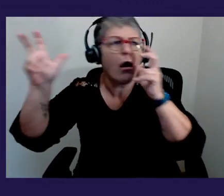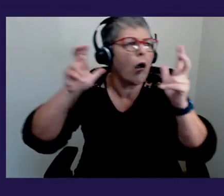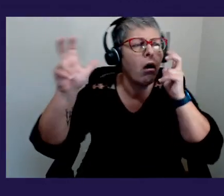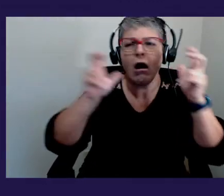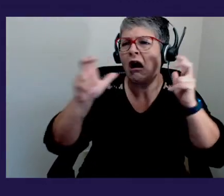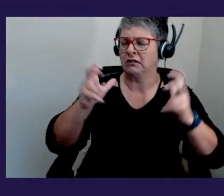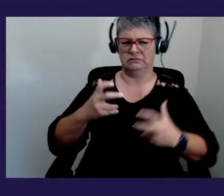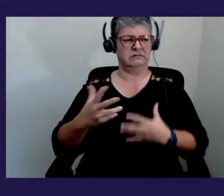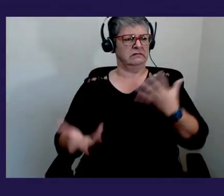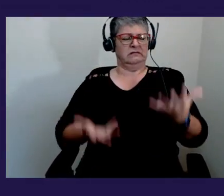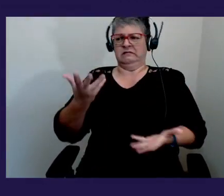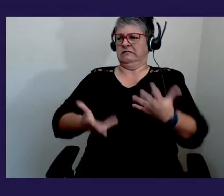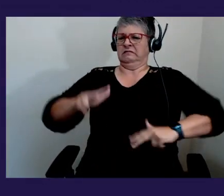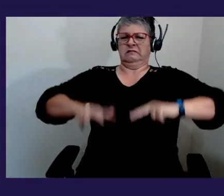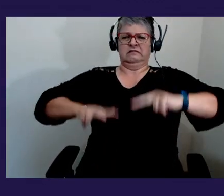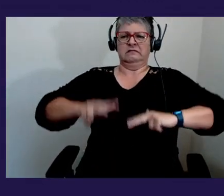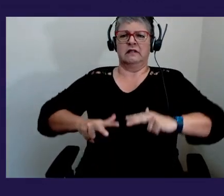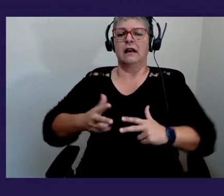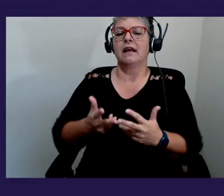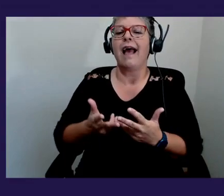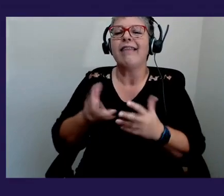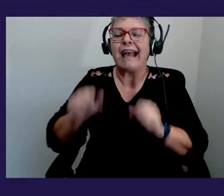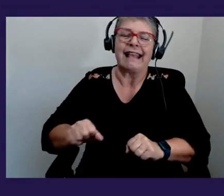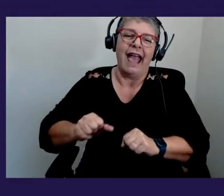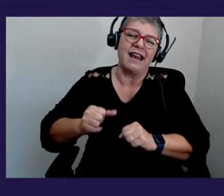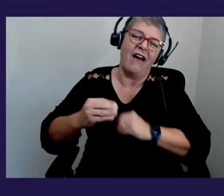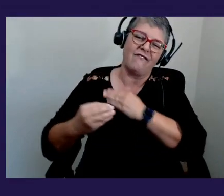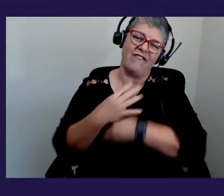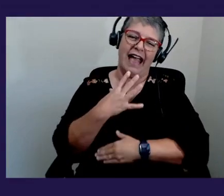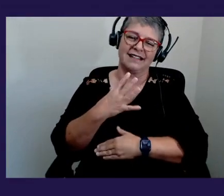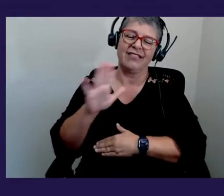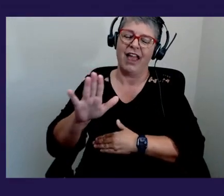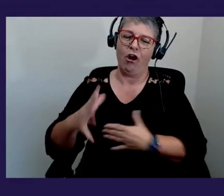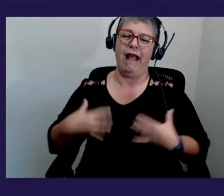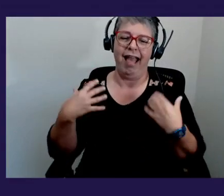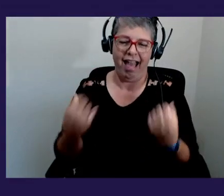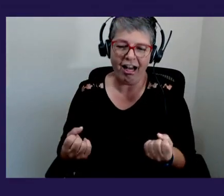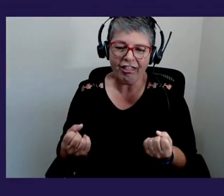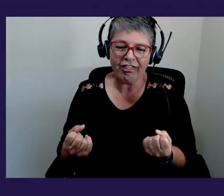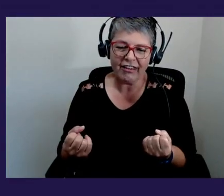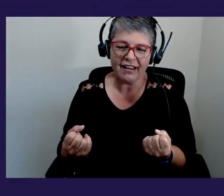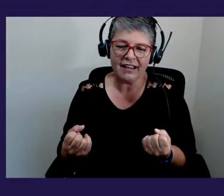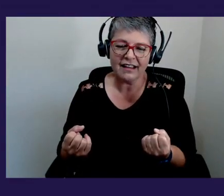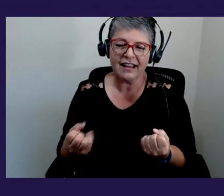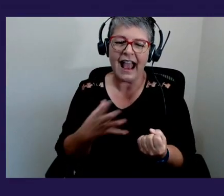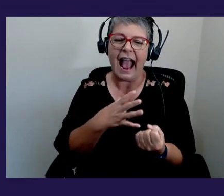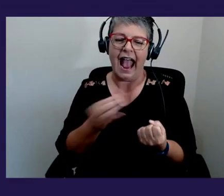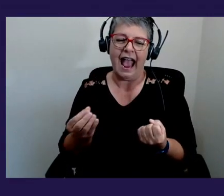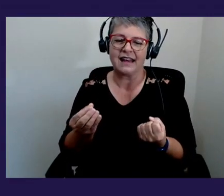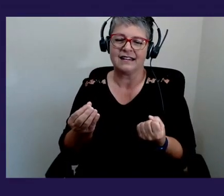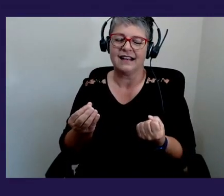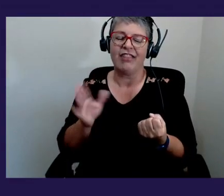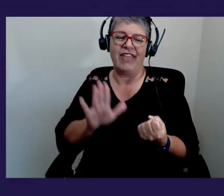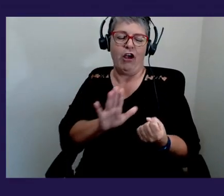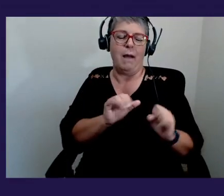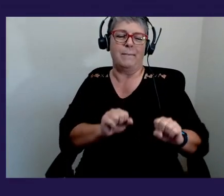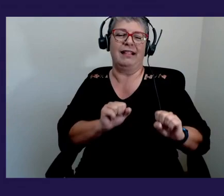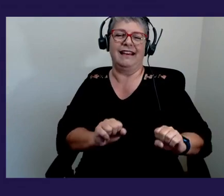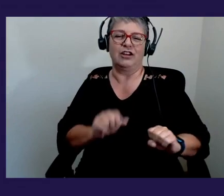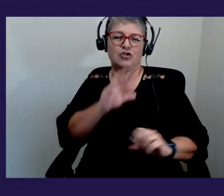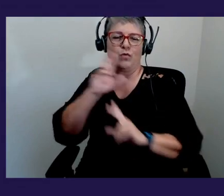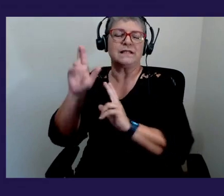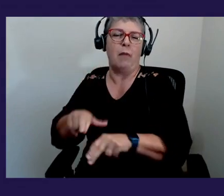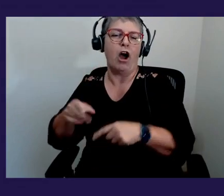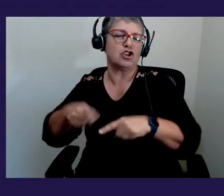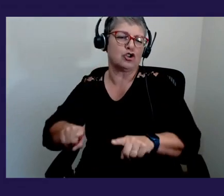protect health and effectively respond in a crisis. And also, just to refresh your